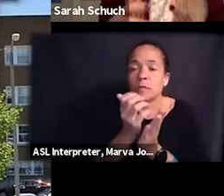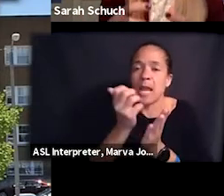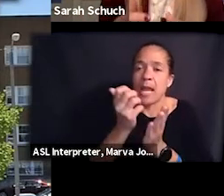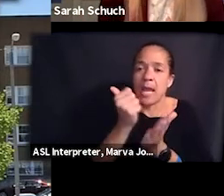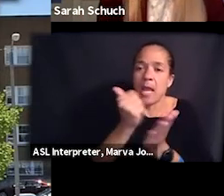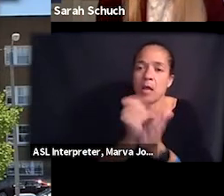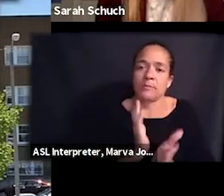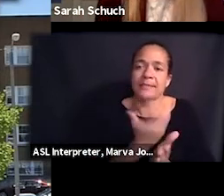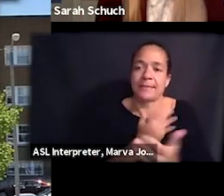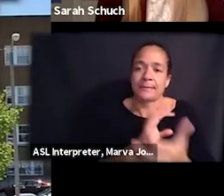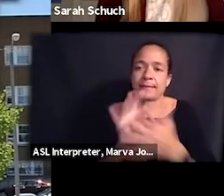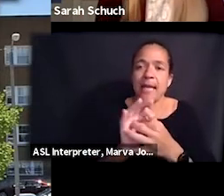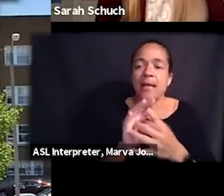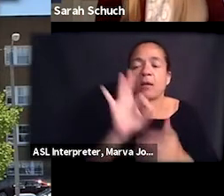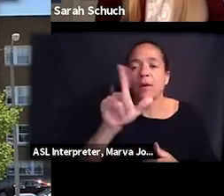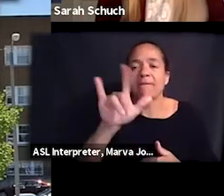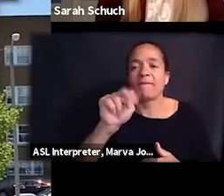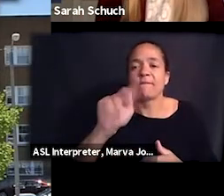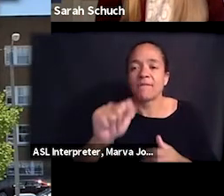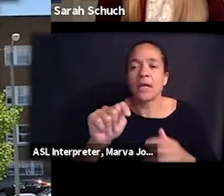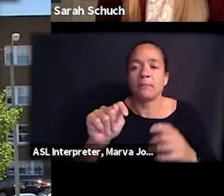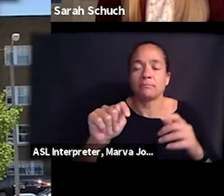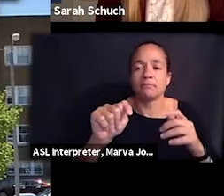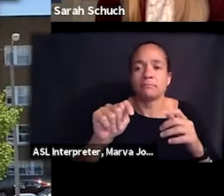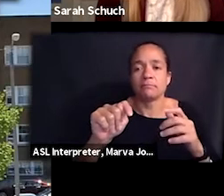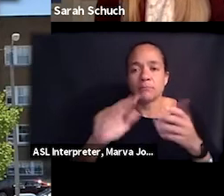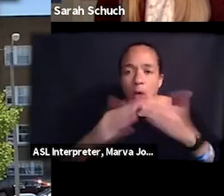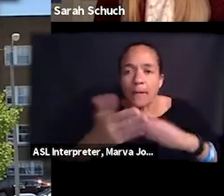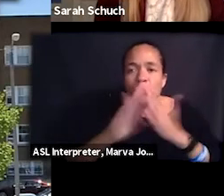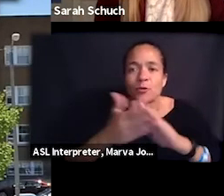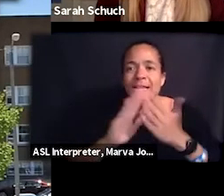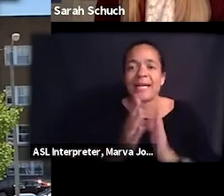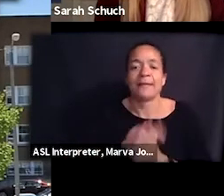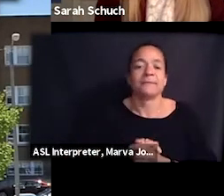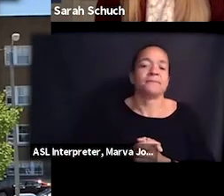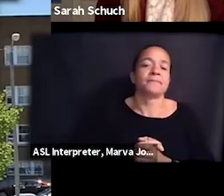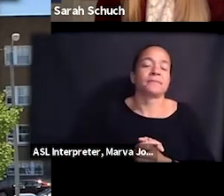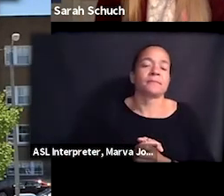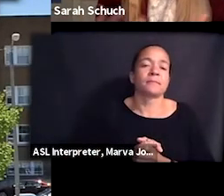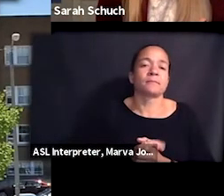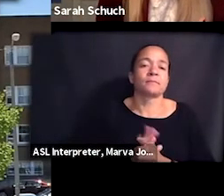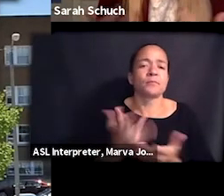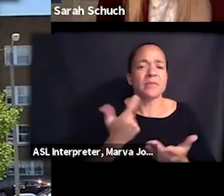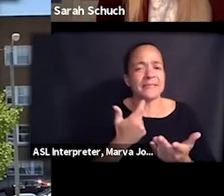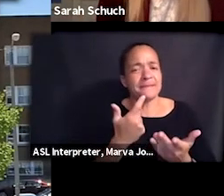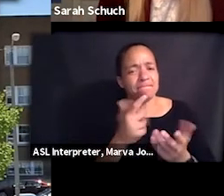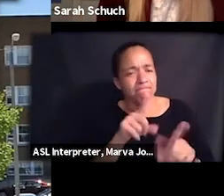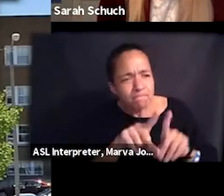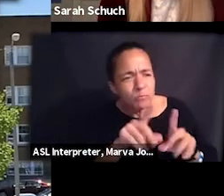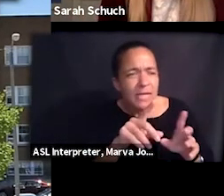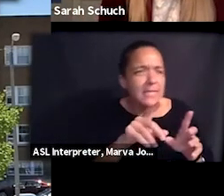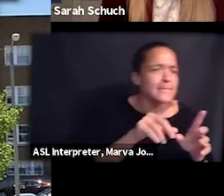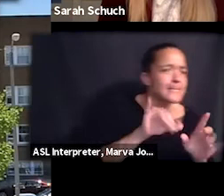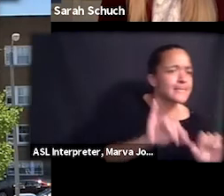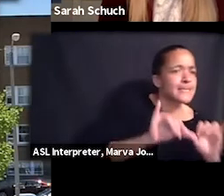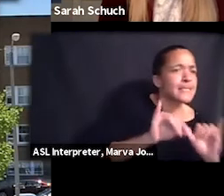connect with the Flint community, and just kind of see what was so important to them to help us do our job better.